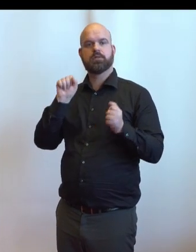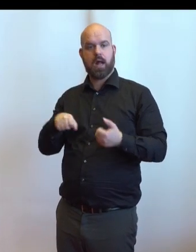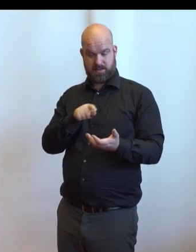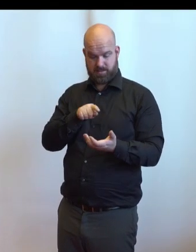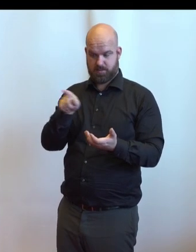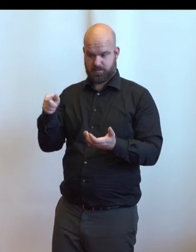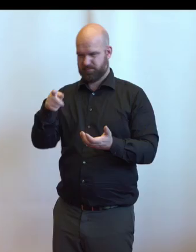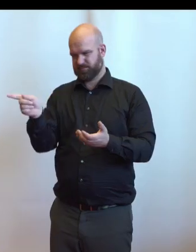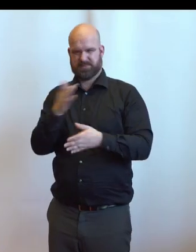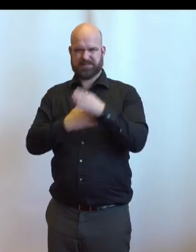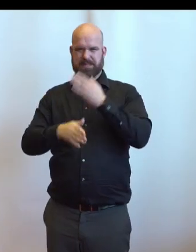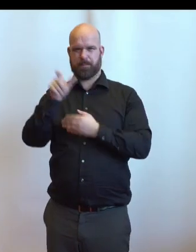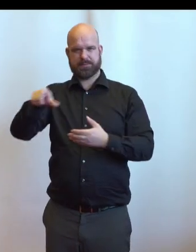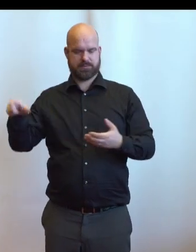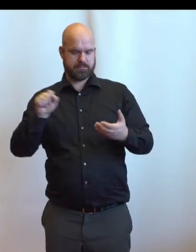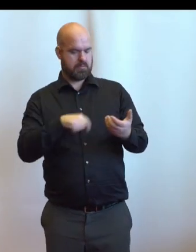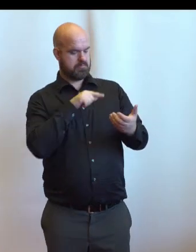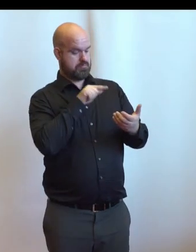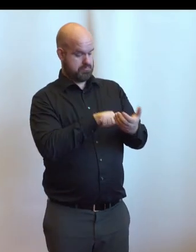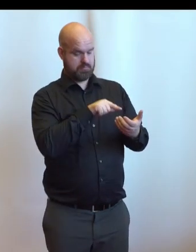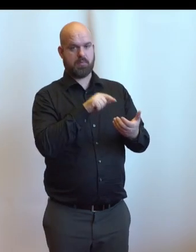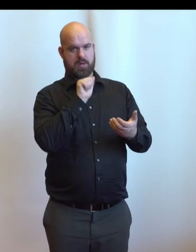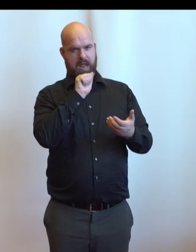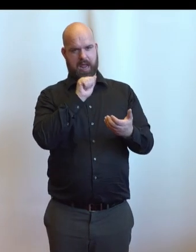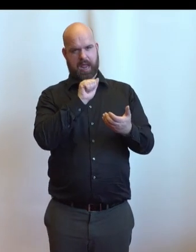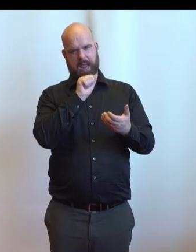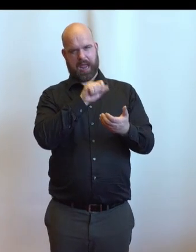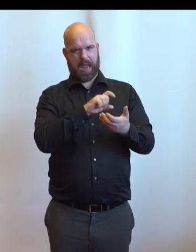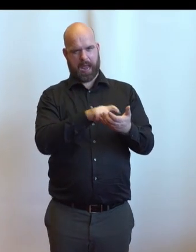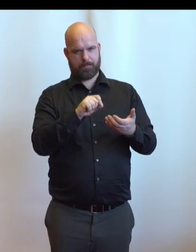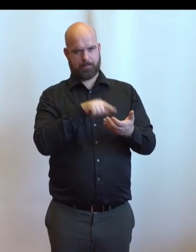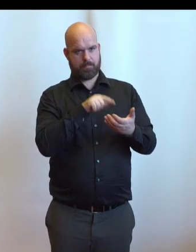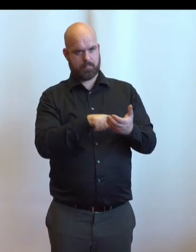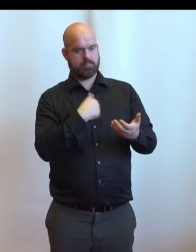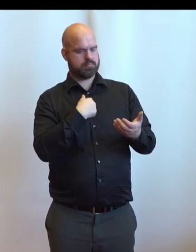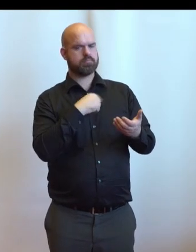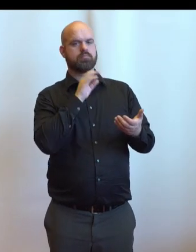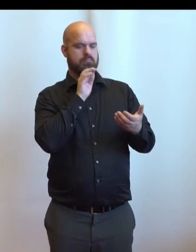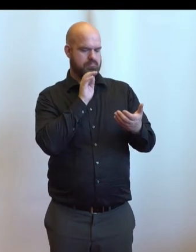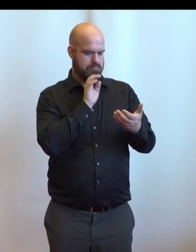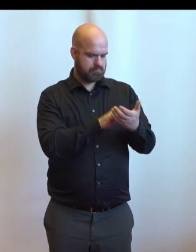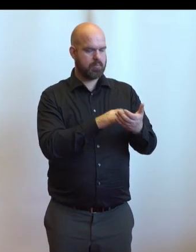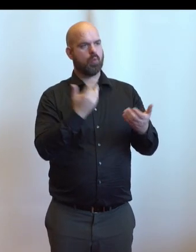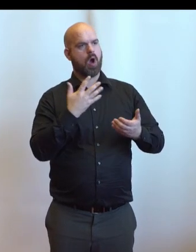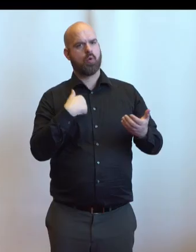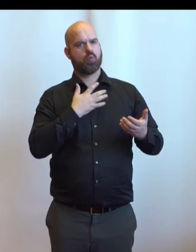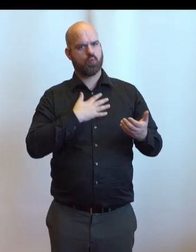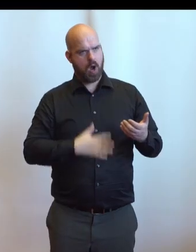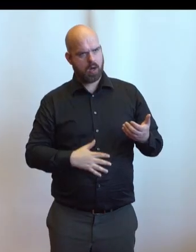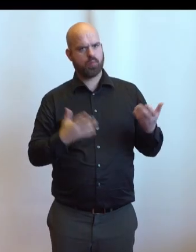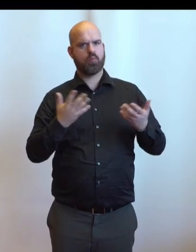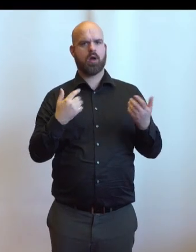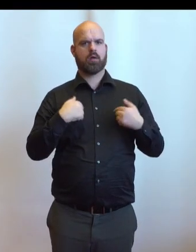app, form will be sent automatically to the information system of your organization. And so